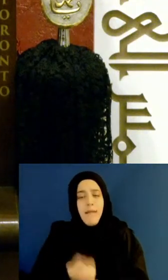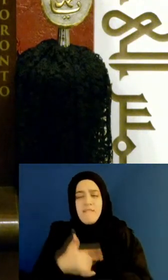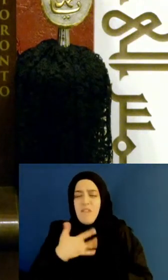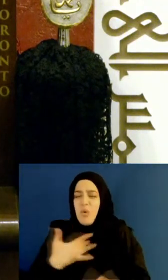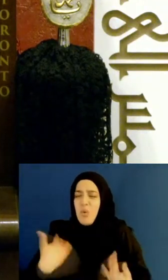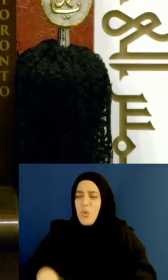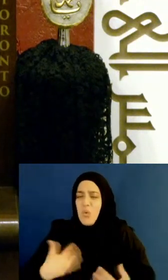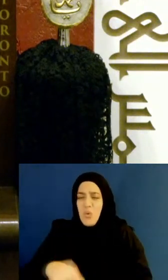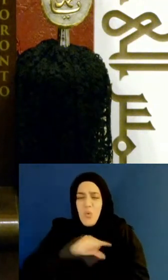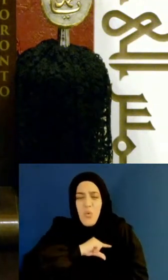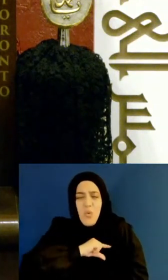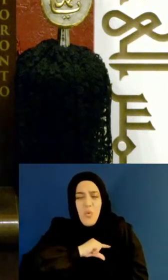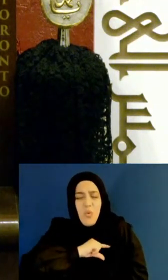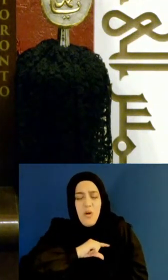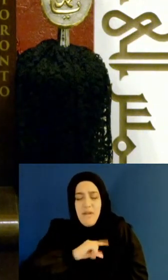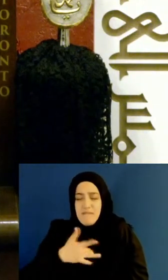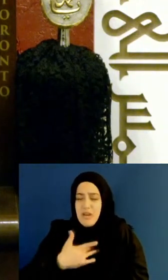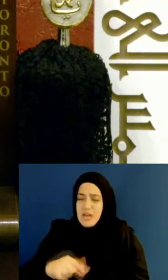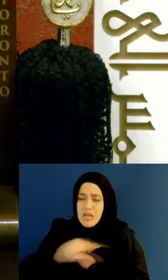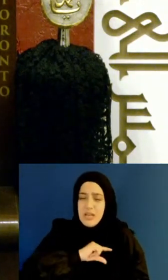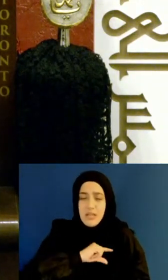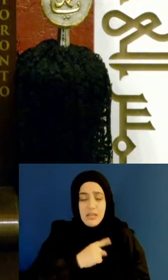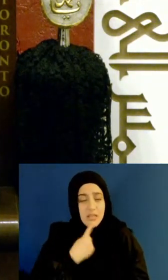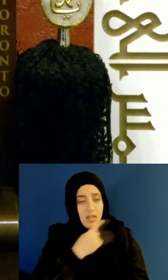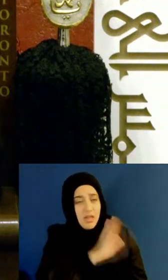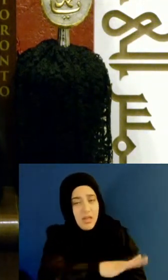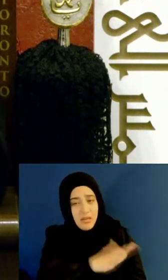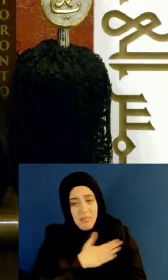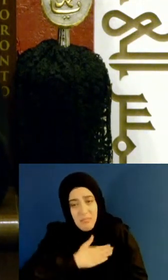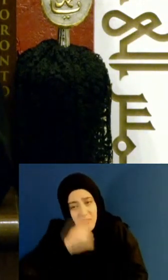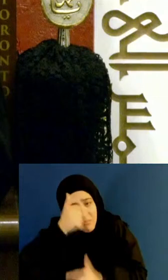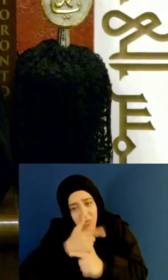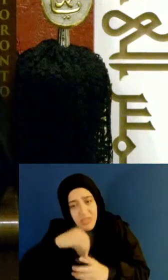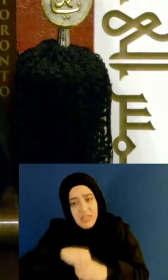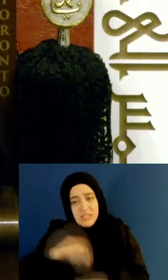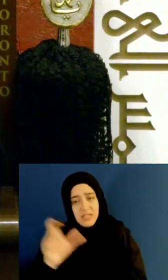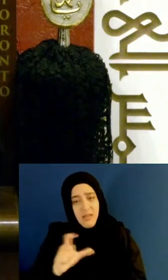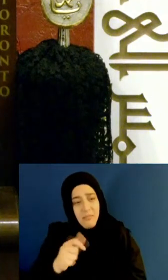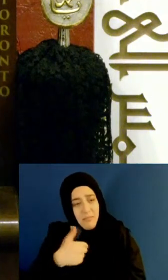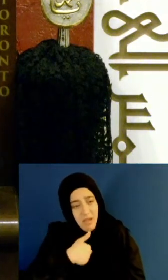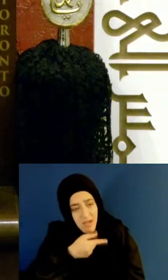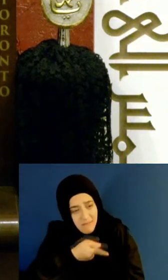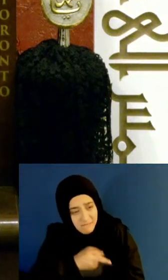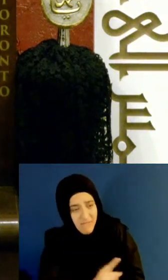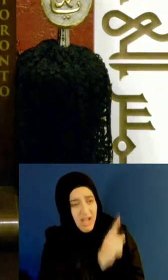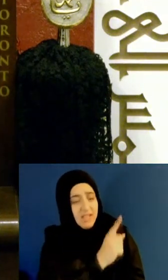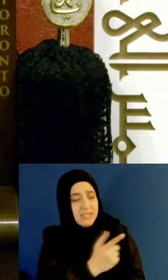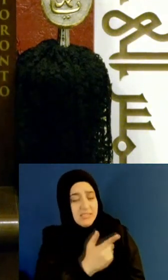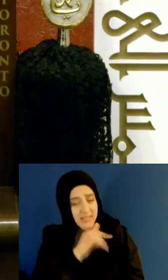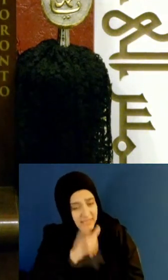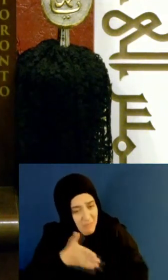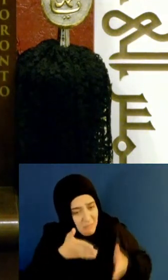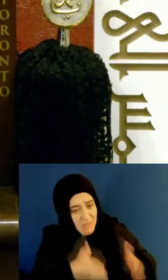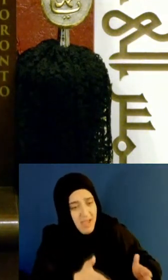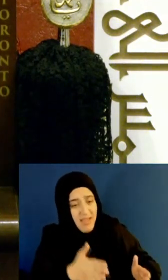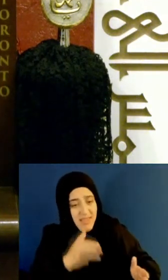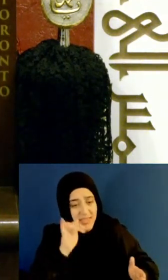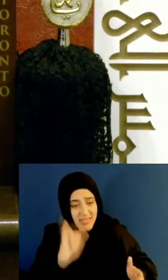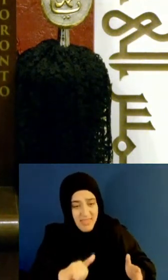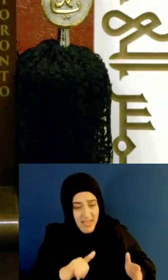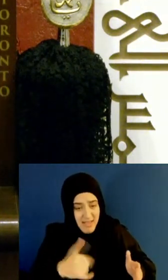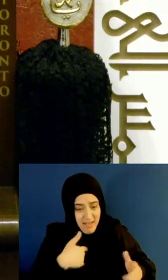Islam, because of the way that I have offended you and the gravity of the sin in the eyes of